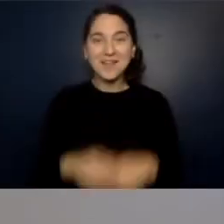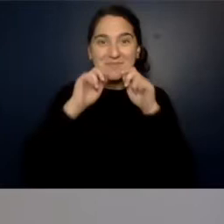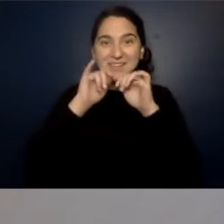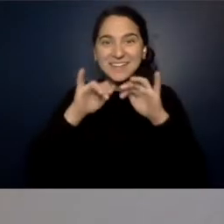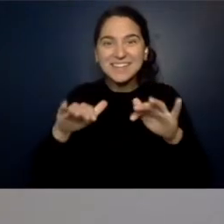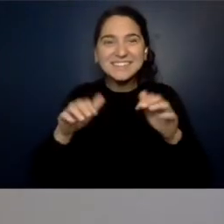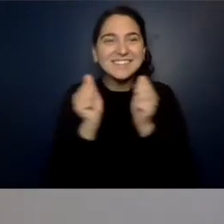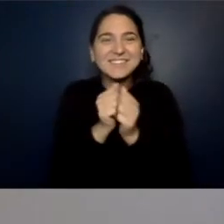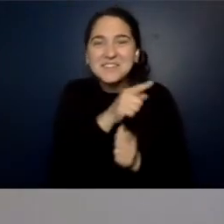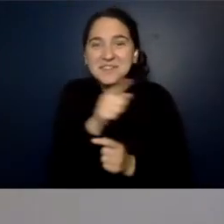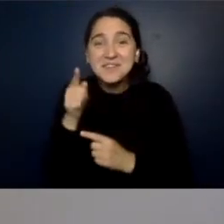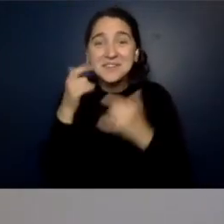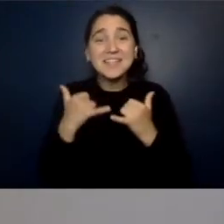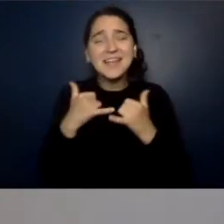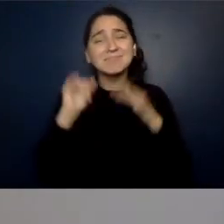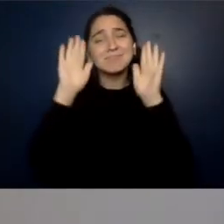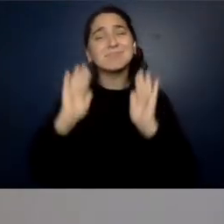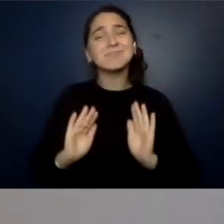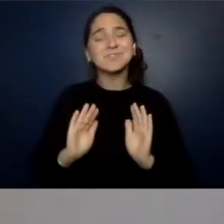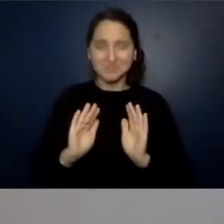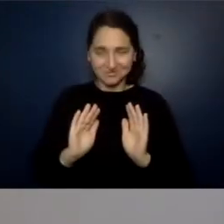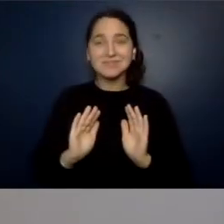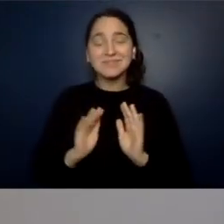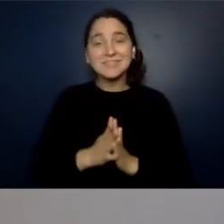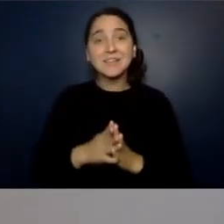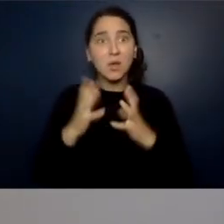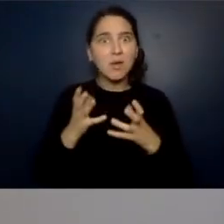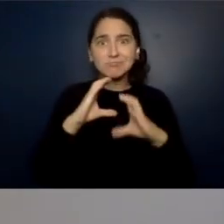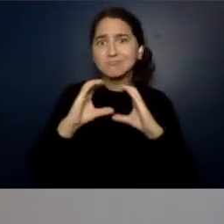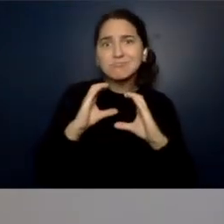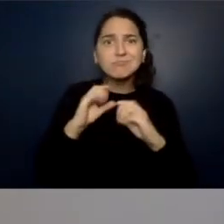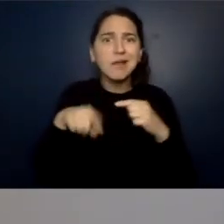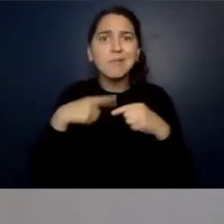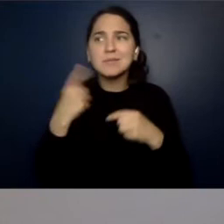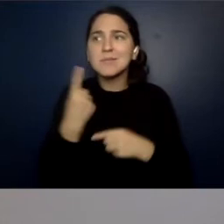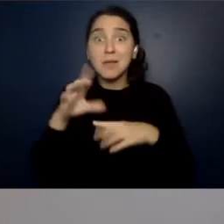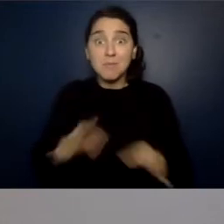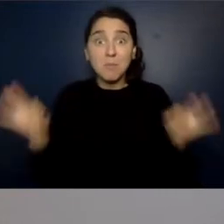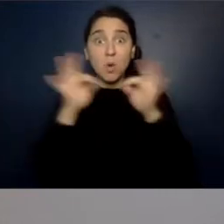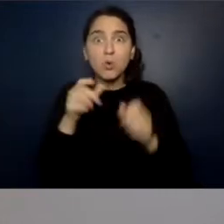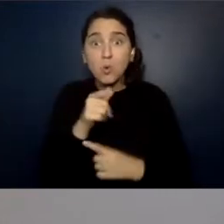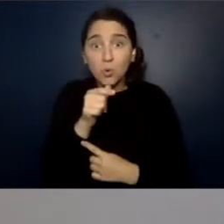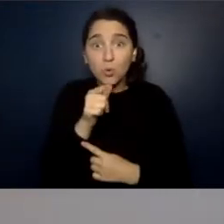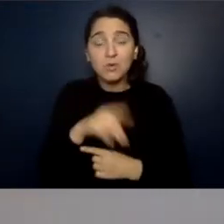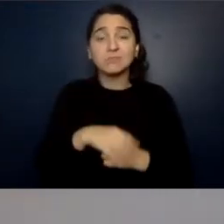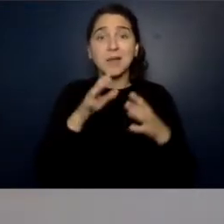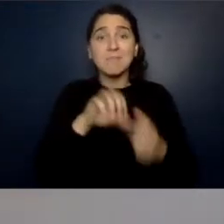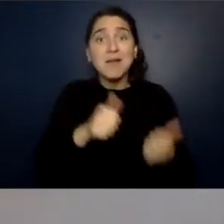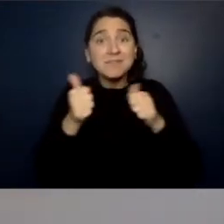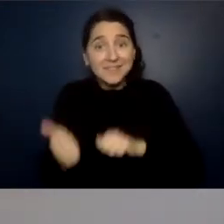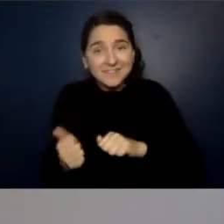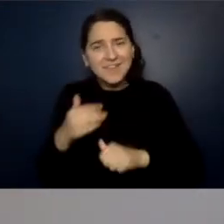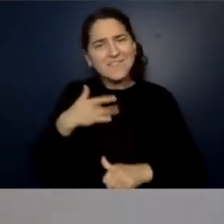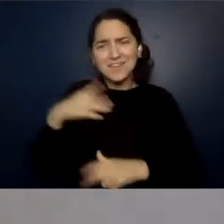What a blessing it is to be with you today on this wonderful Sunday to chat a little bit about something very important to us Baptists. It is indeed